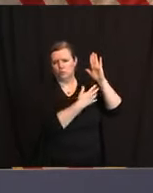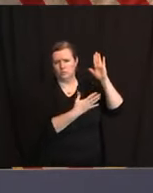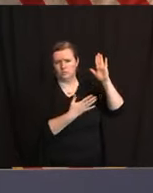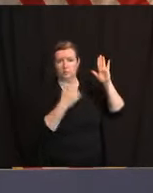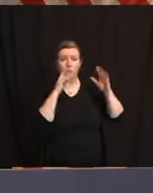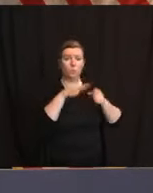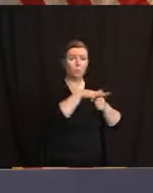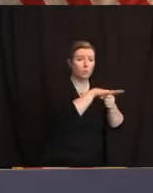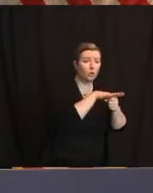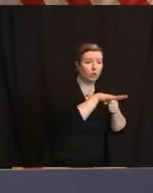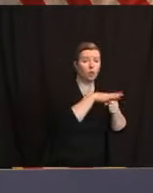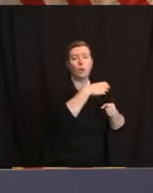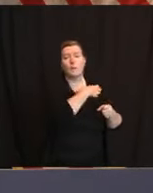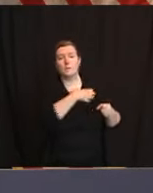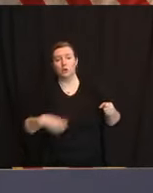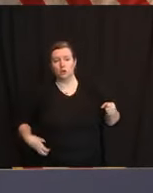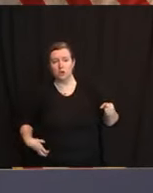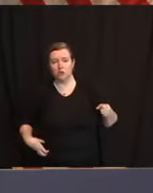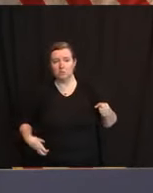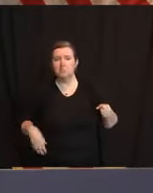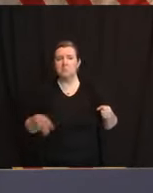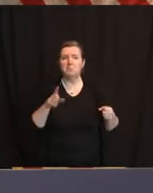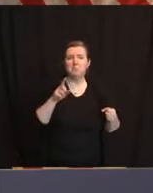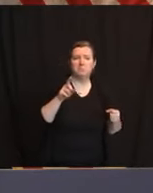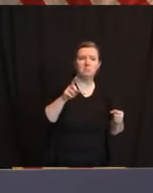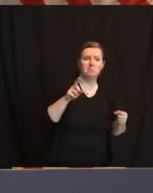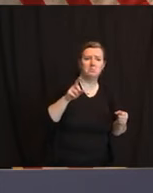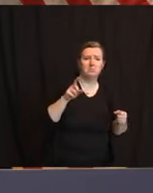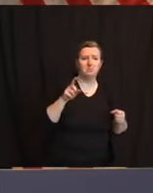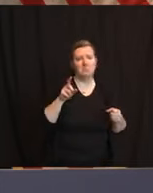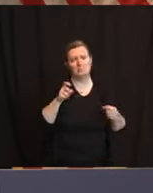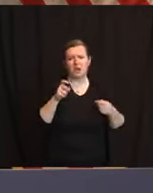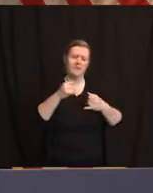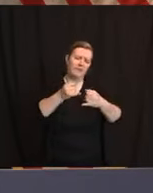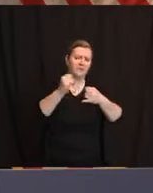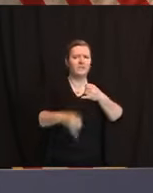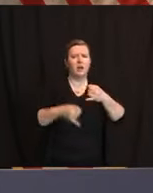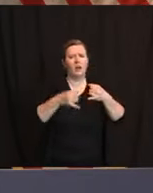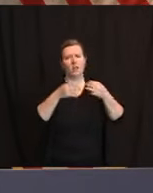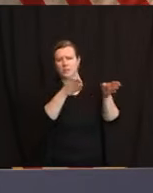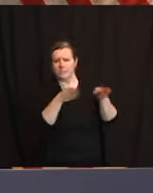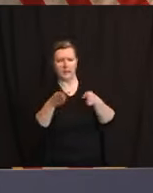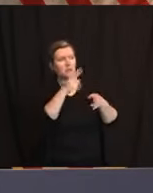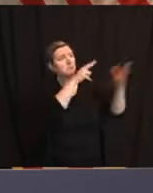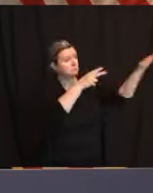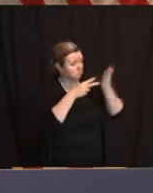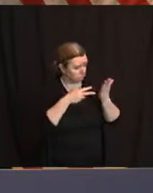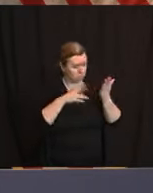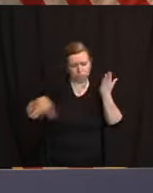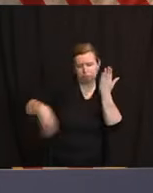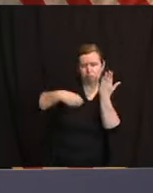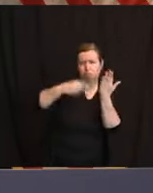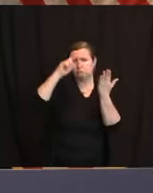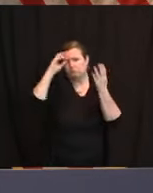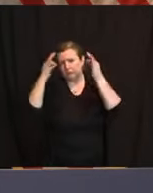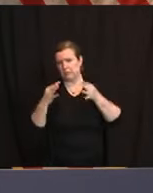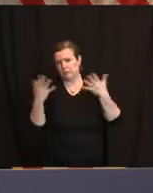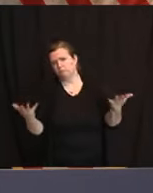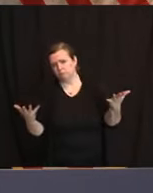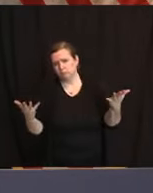officials to actually execute on that. And I think it's going to, part of the reason is not only do they've forgotten more about